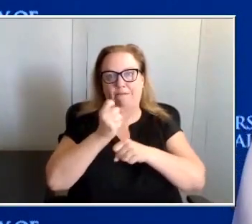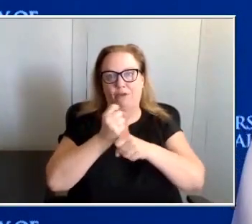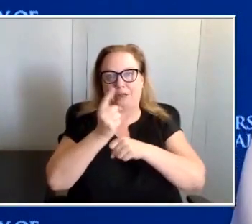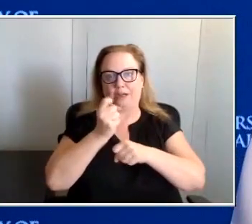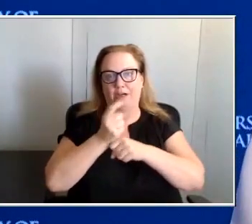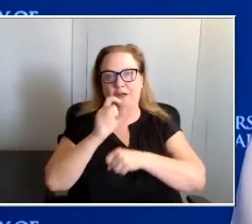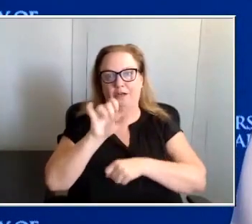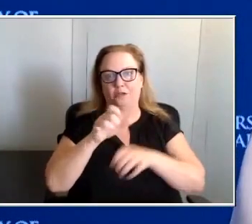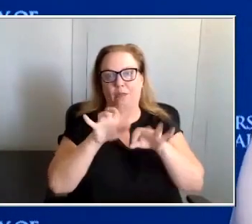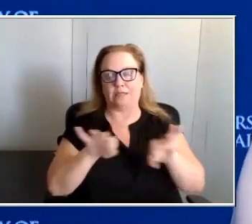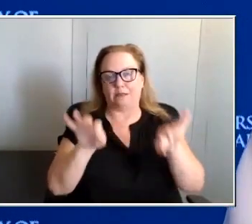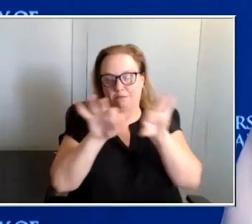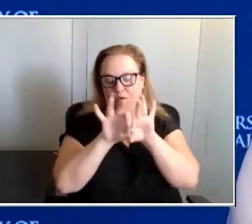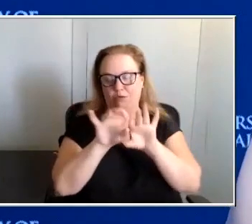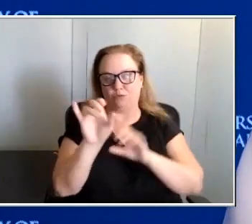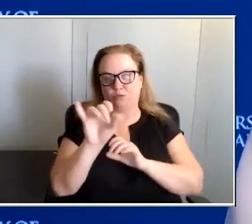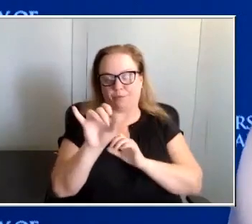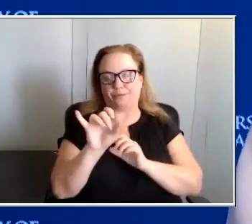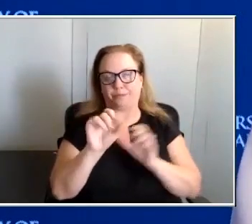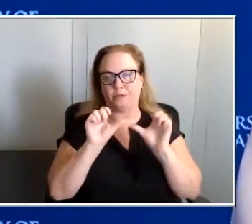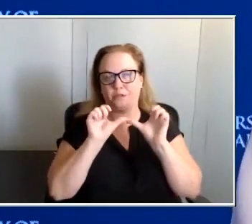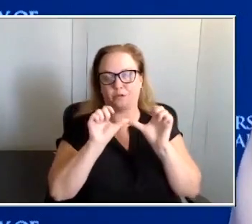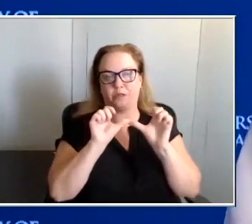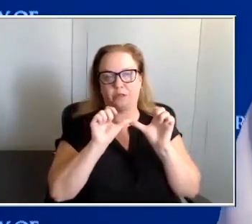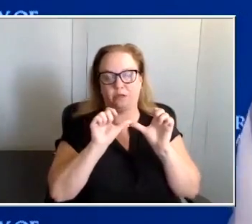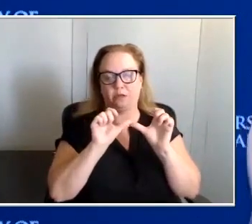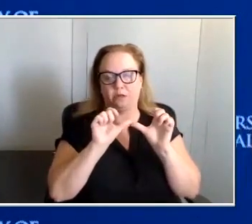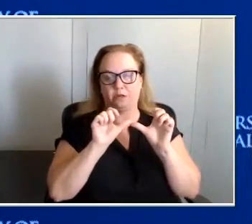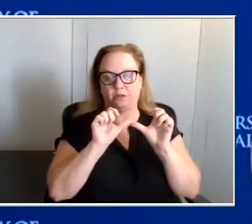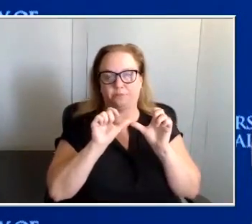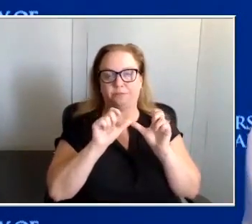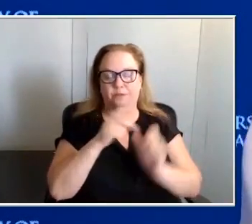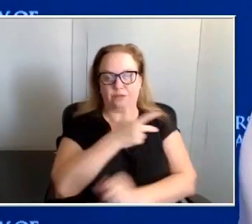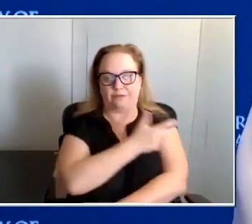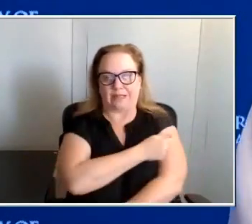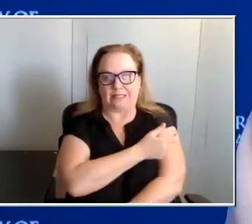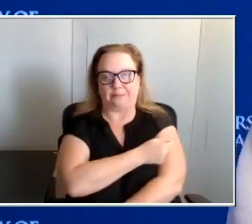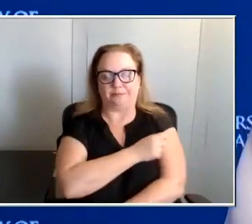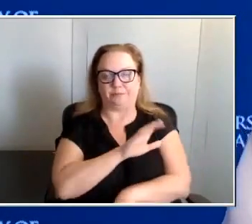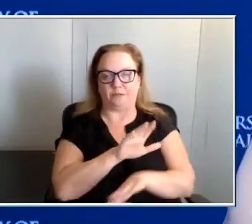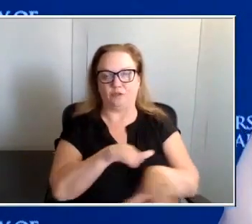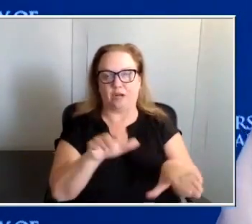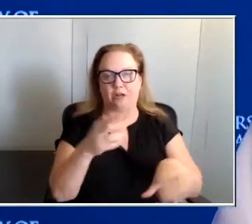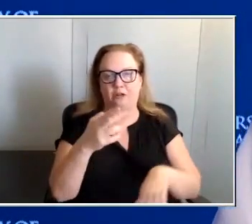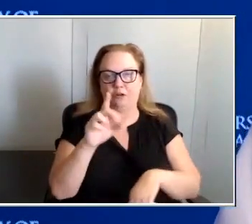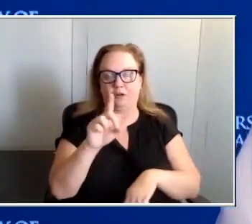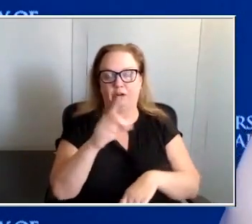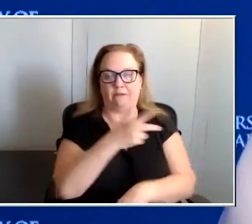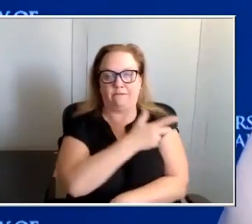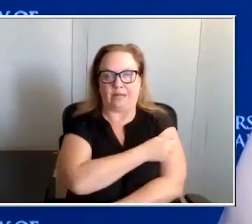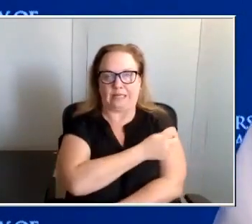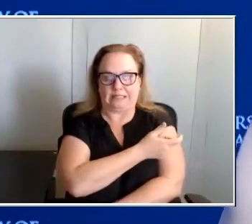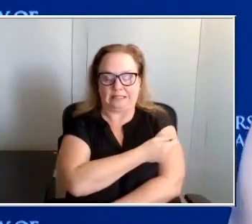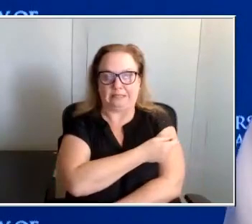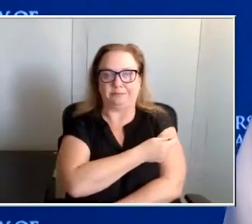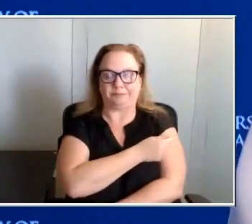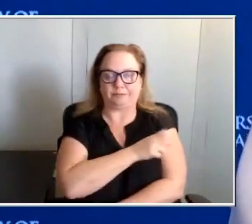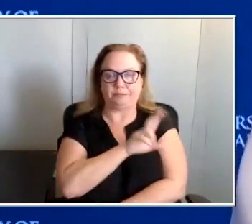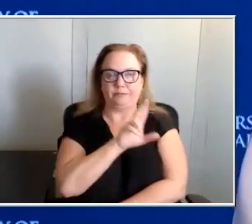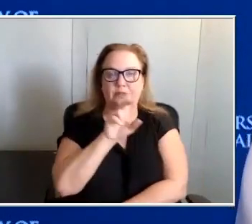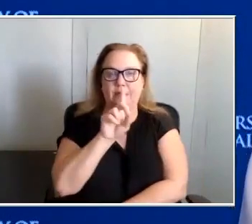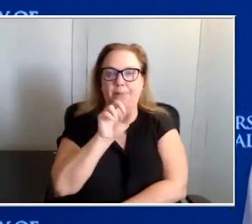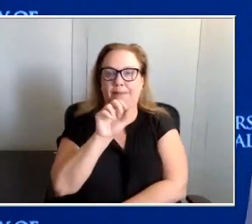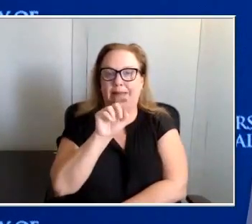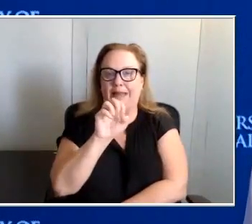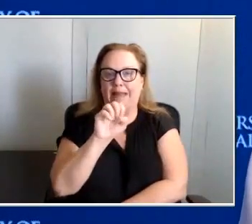vitally important as well. So continue to be up to date with those vaccines, both childhood preventable vaccines and any up-to-date vaccines that you may